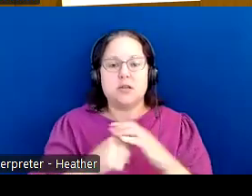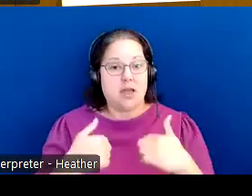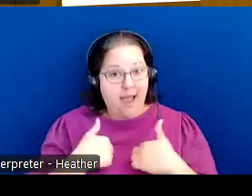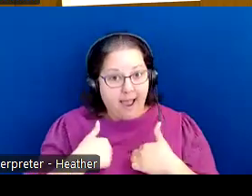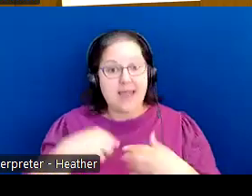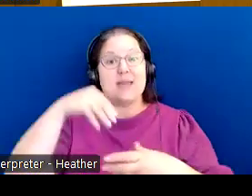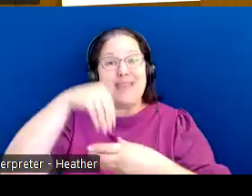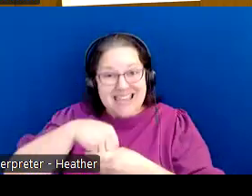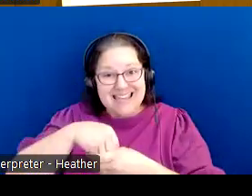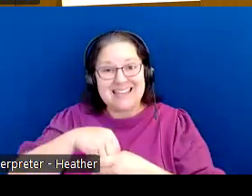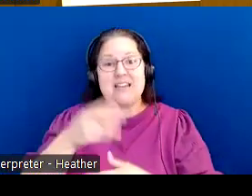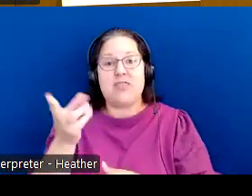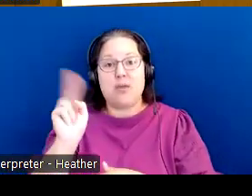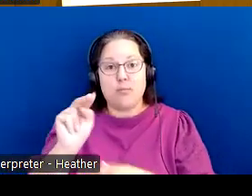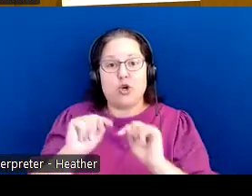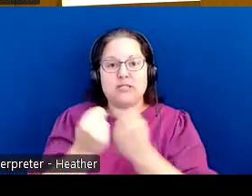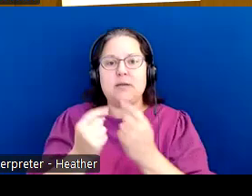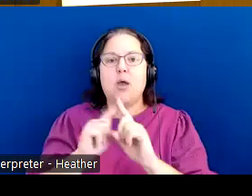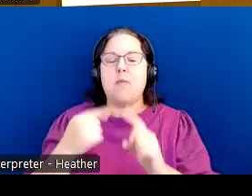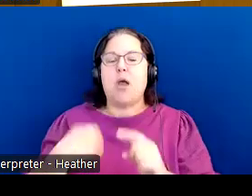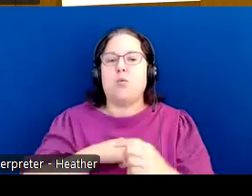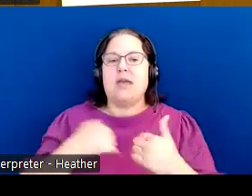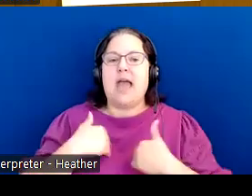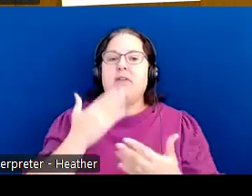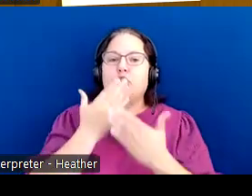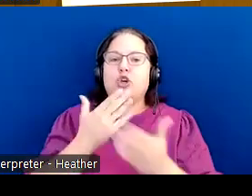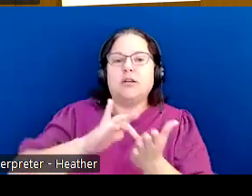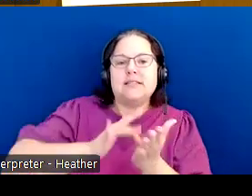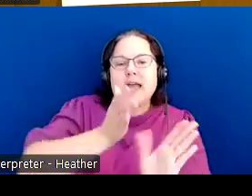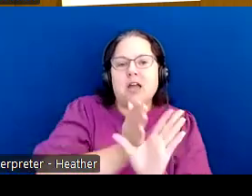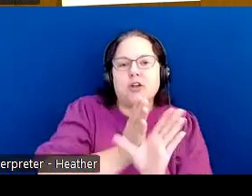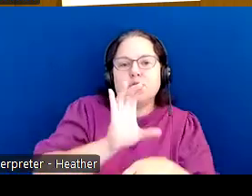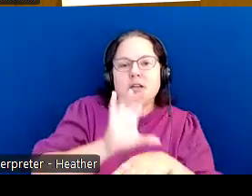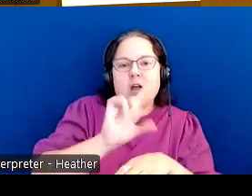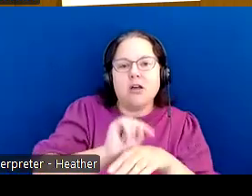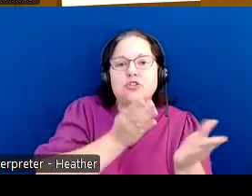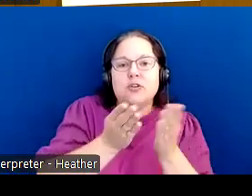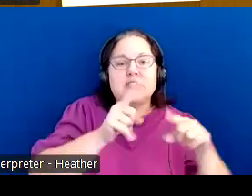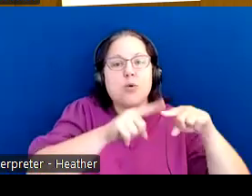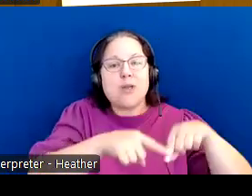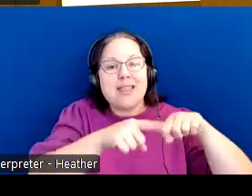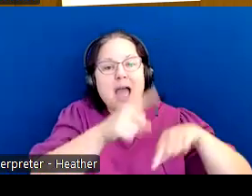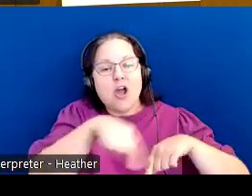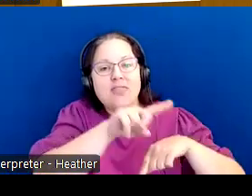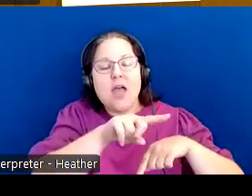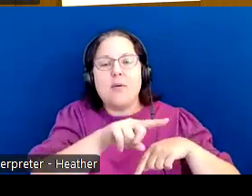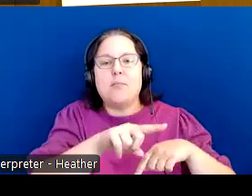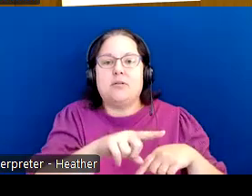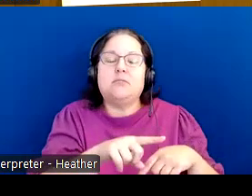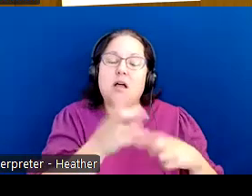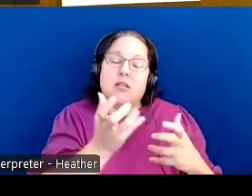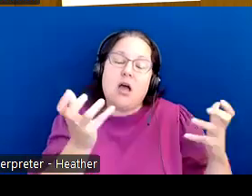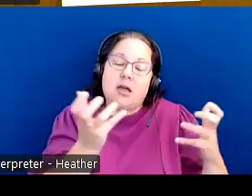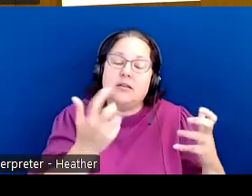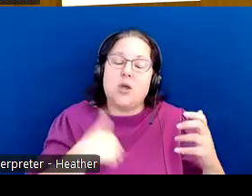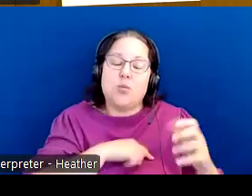in the burn team, but we have a very robust psychiatry consult service that we rely on considerably, and we